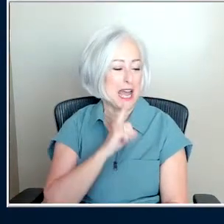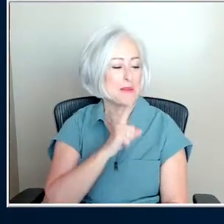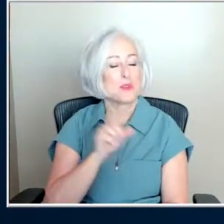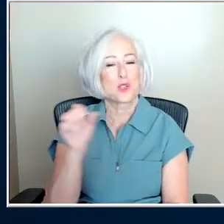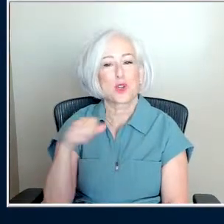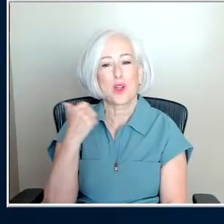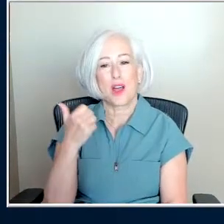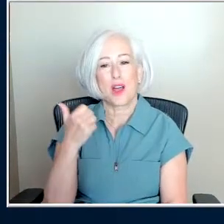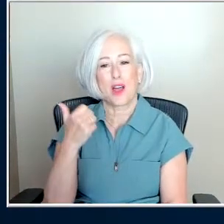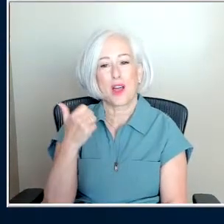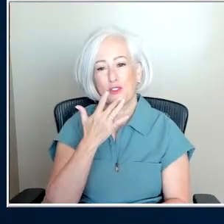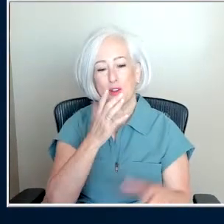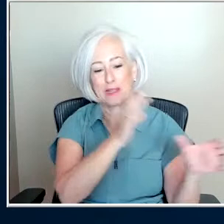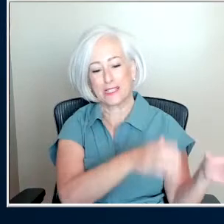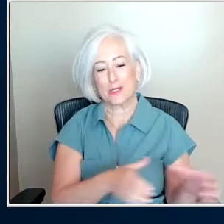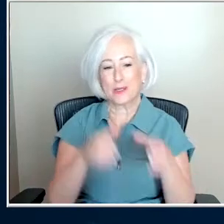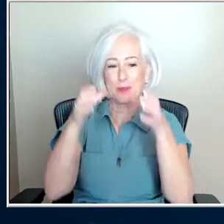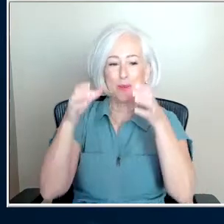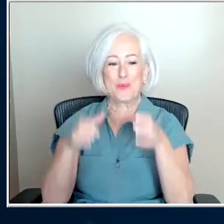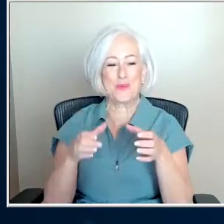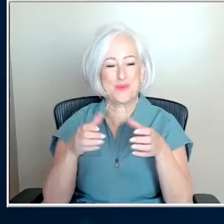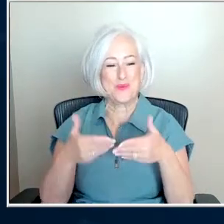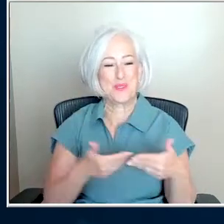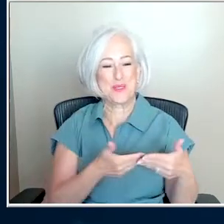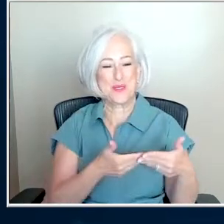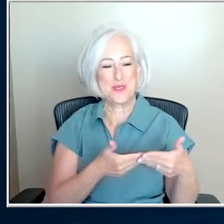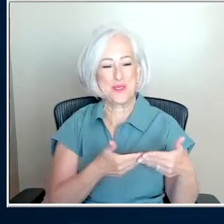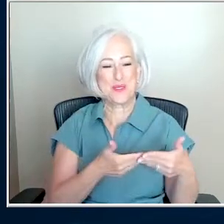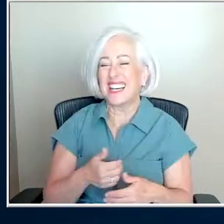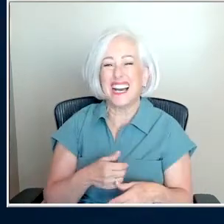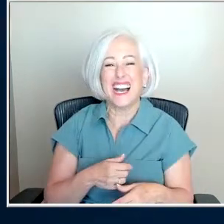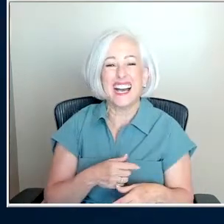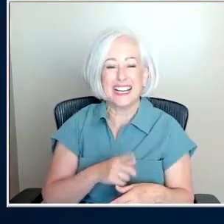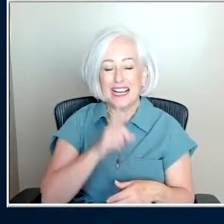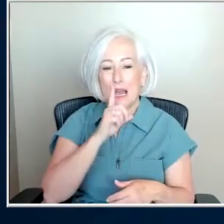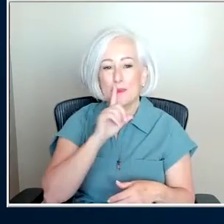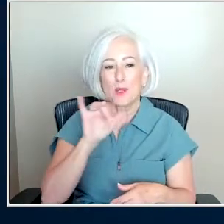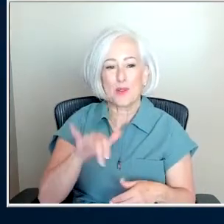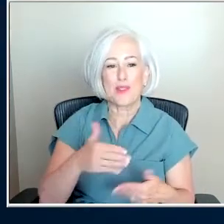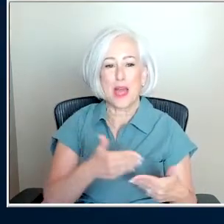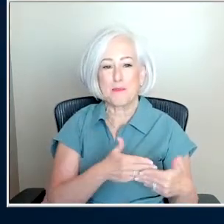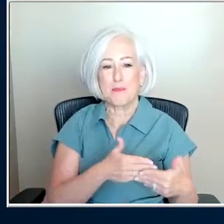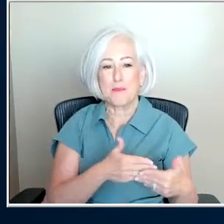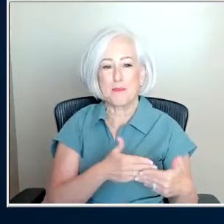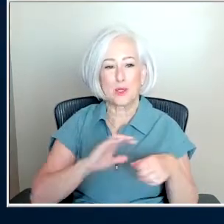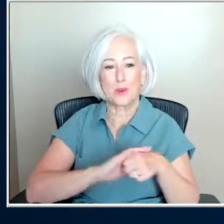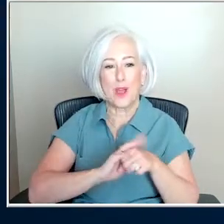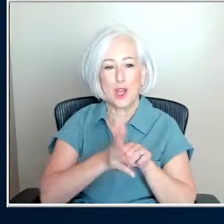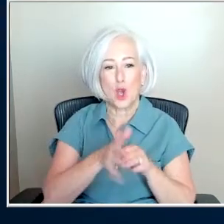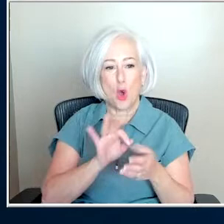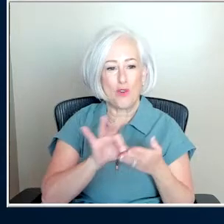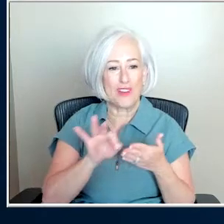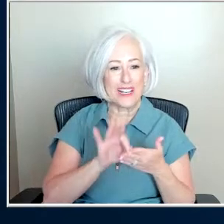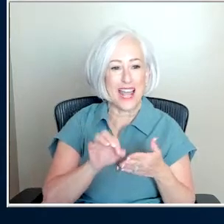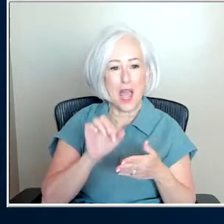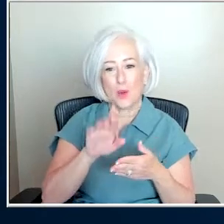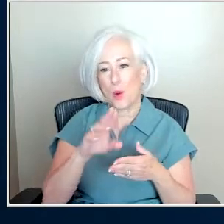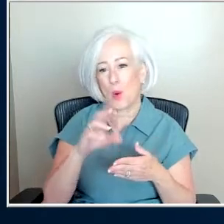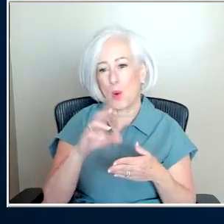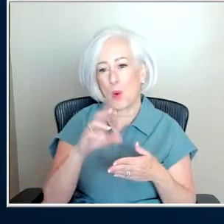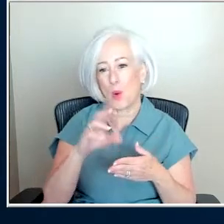up here on the desk. I know, right? I bet that baby will be, doing some sort of COVID count or some sort of future doctor. Yeah.